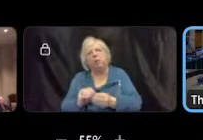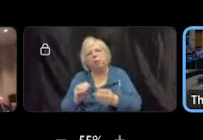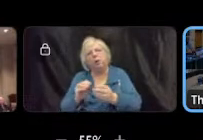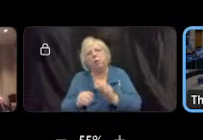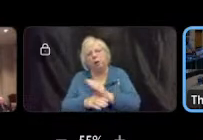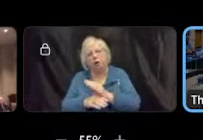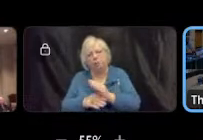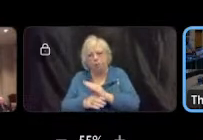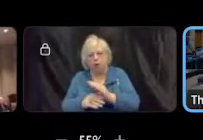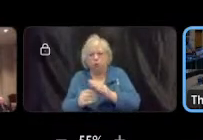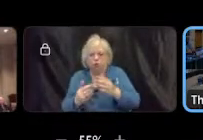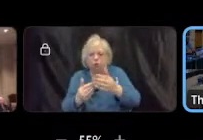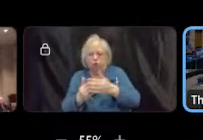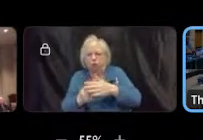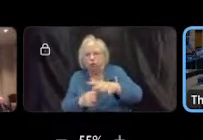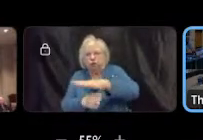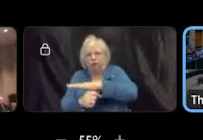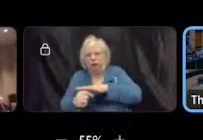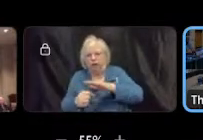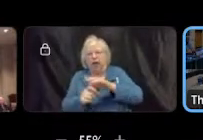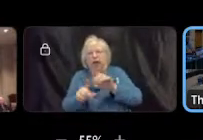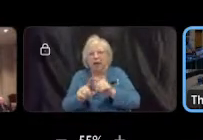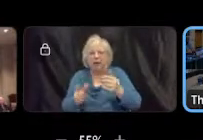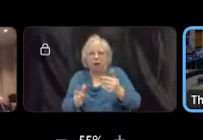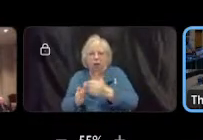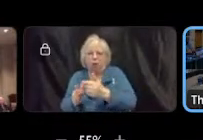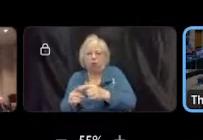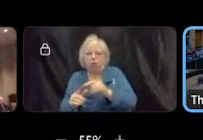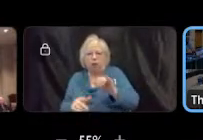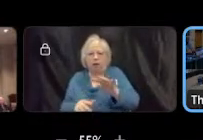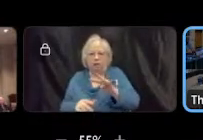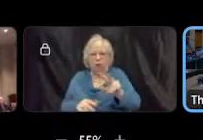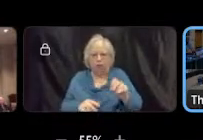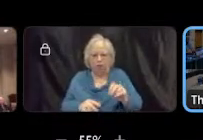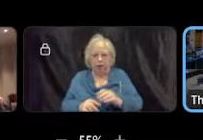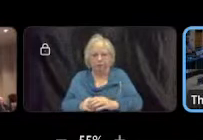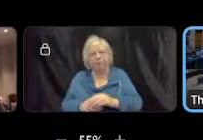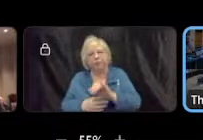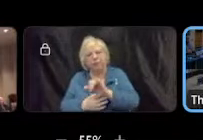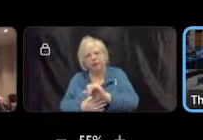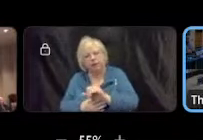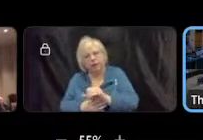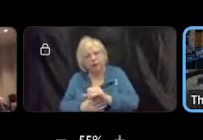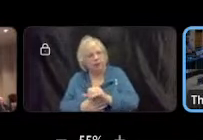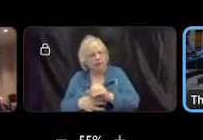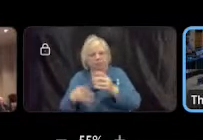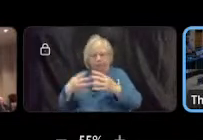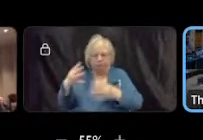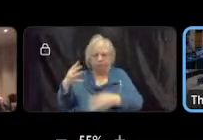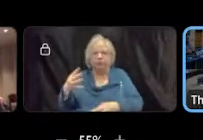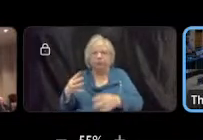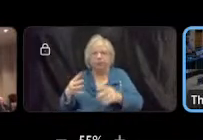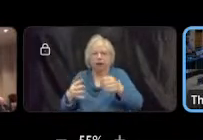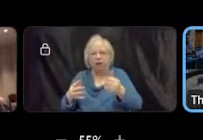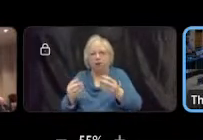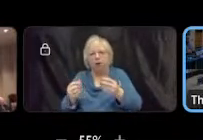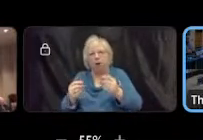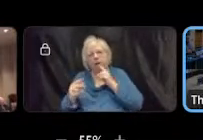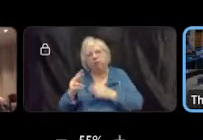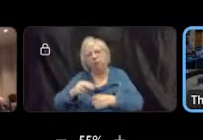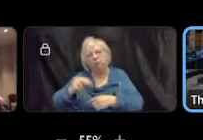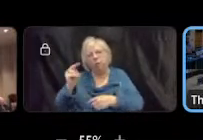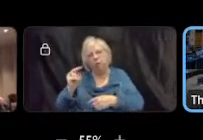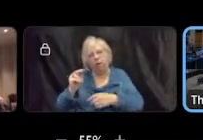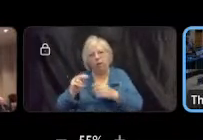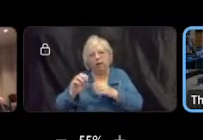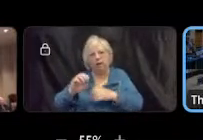its proximity to Interstate 430. I-1, I-2, C3, and PCD zone properties are located to the northeast and